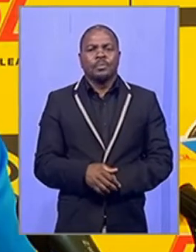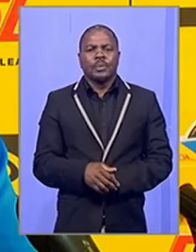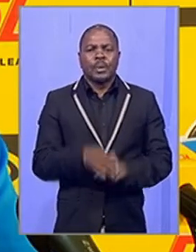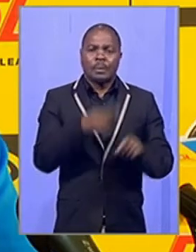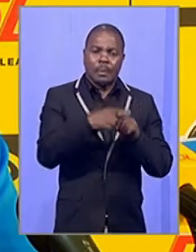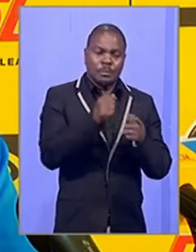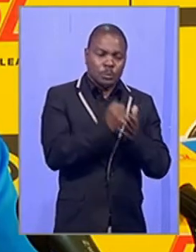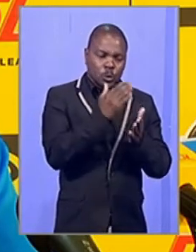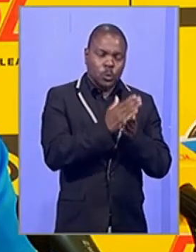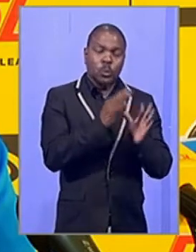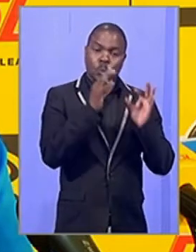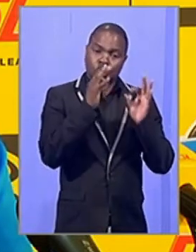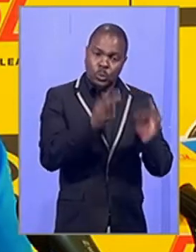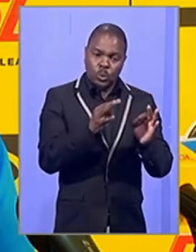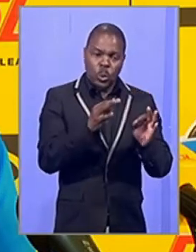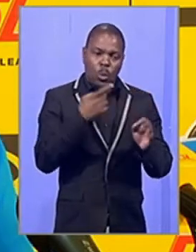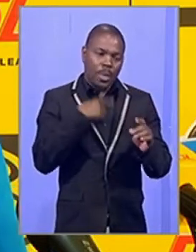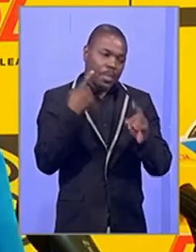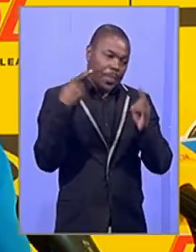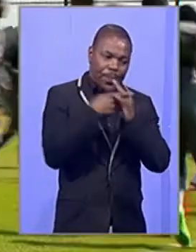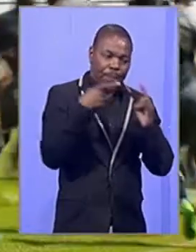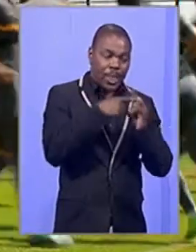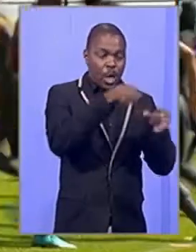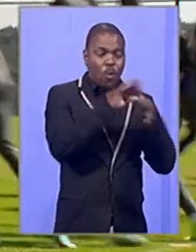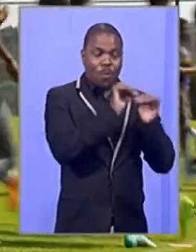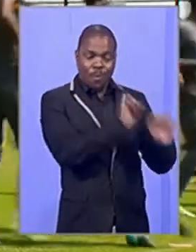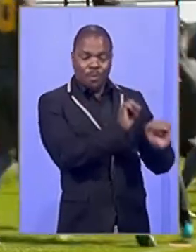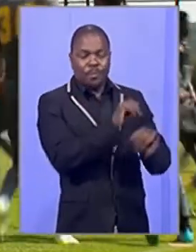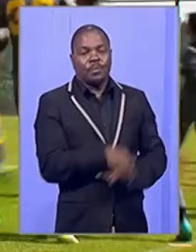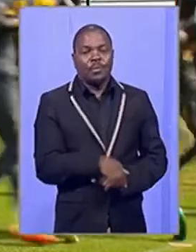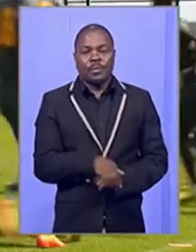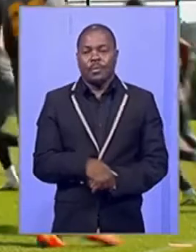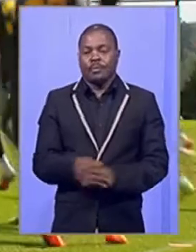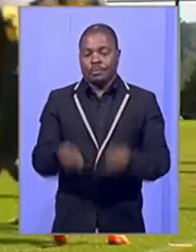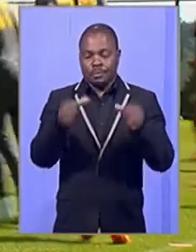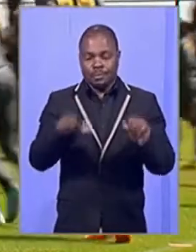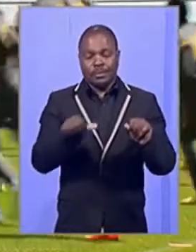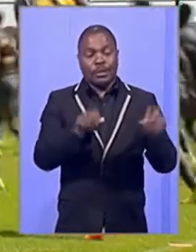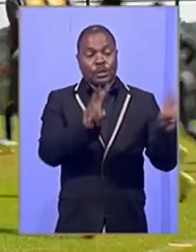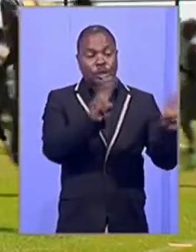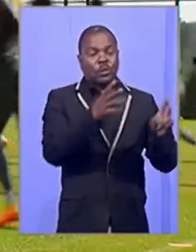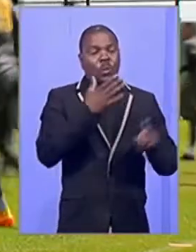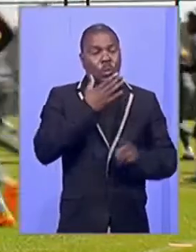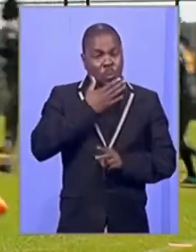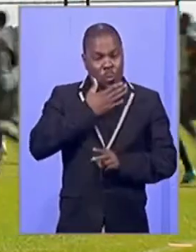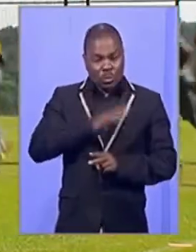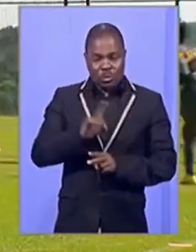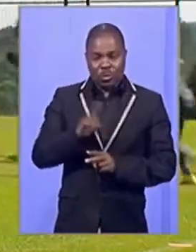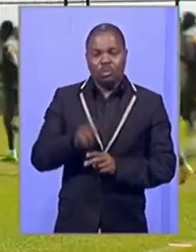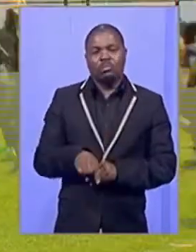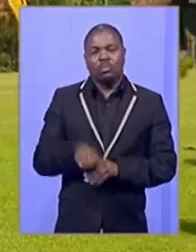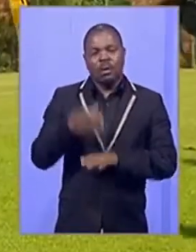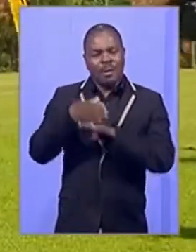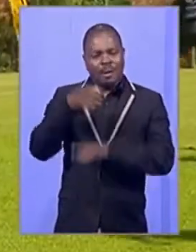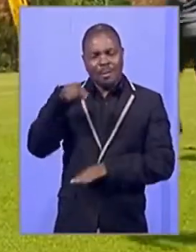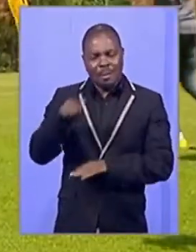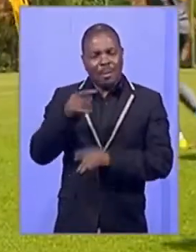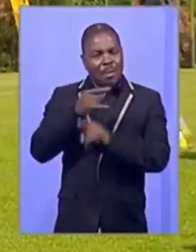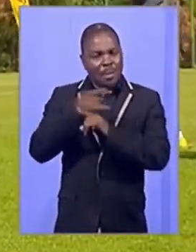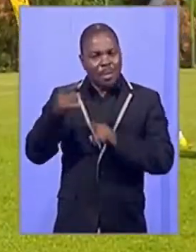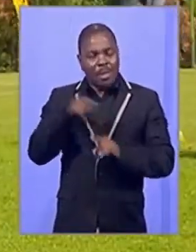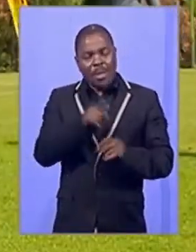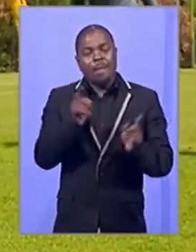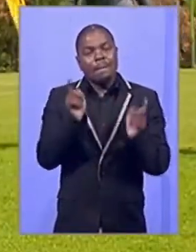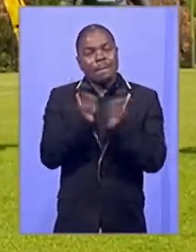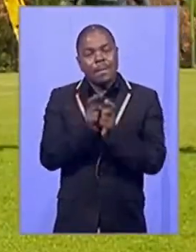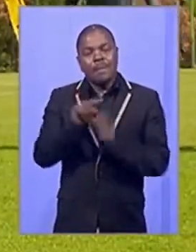at least we get away goals. Ho sale jwalo Kaizer Chiefs e ikemiseditse ho hlola papadi ya yona ya mohope ona eo le yona e tla